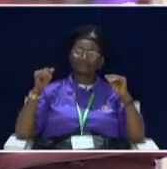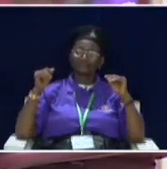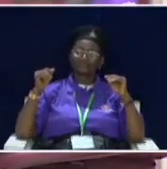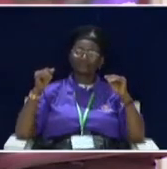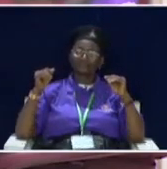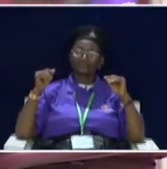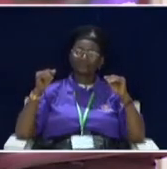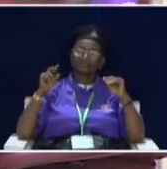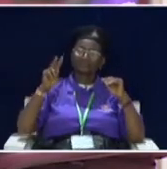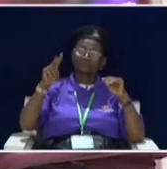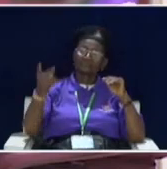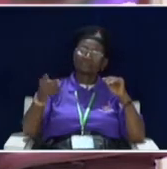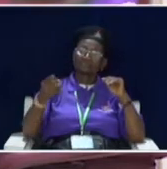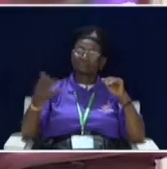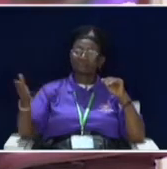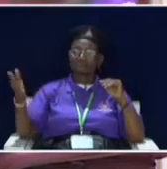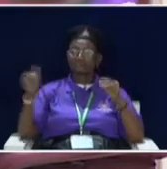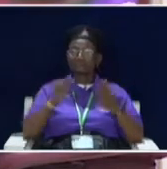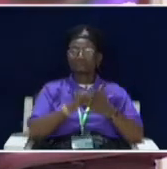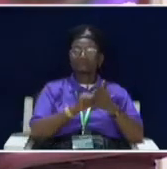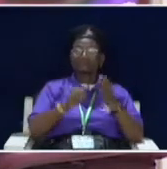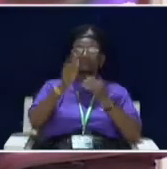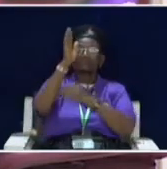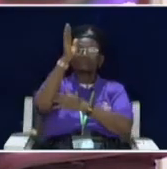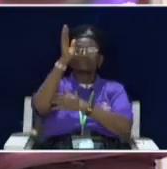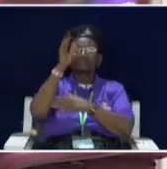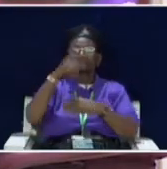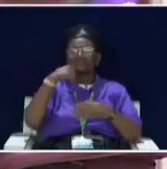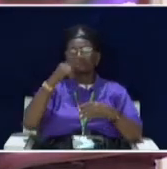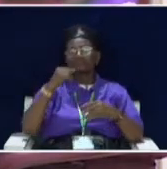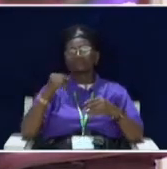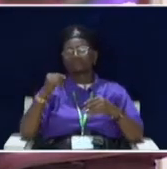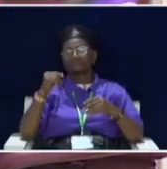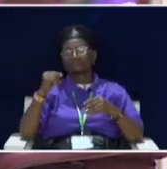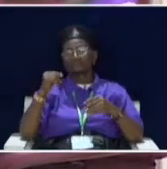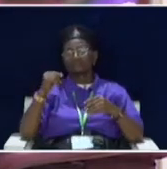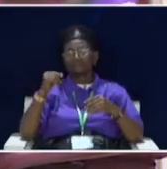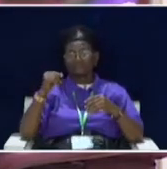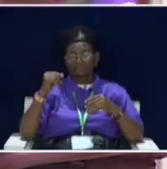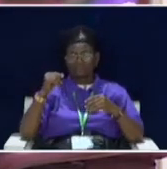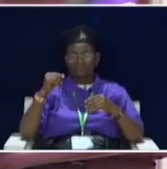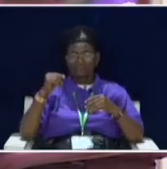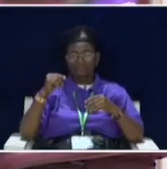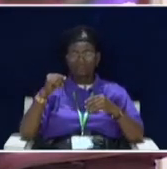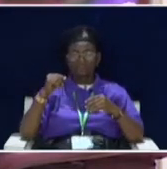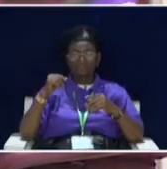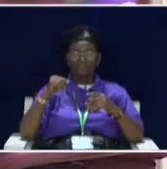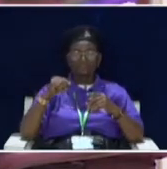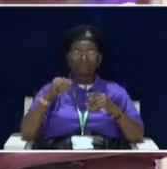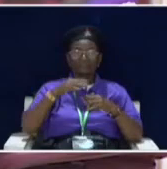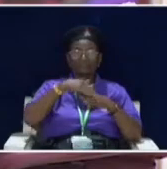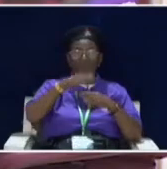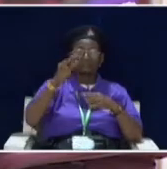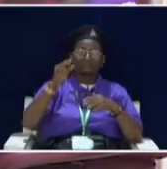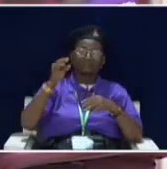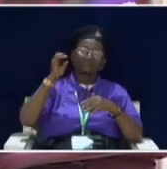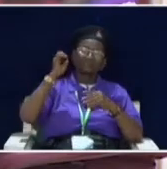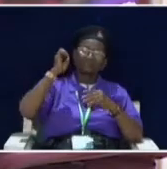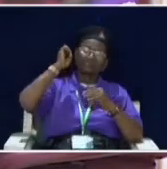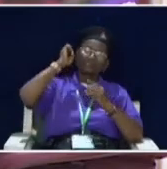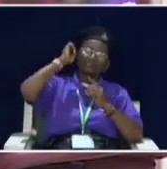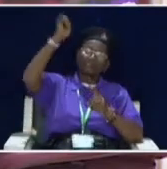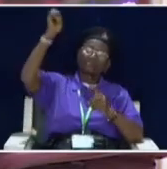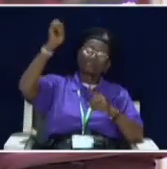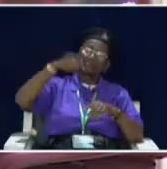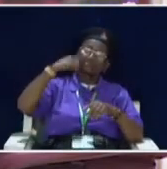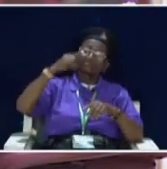The second thing that God said. Èkejì tí Ọlọ́run sọ. When after he said, "I've seen." Lẹ́yìn